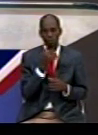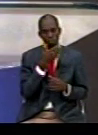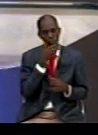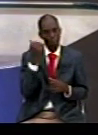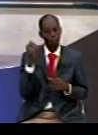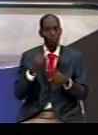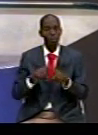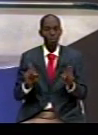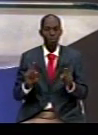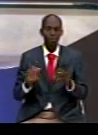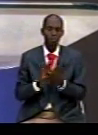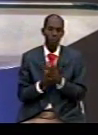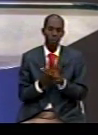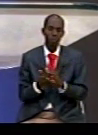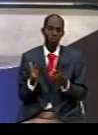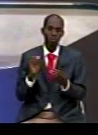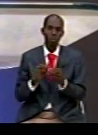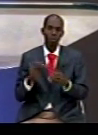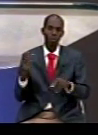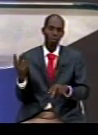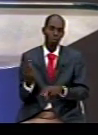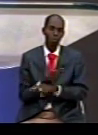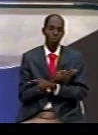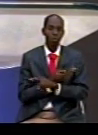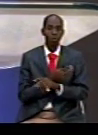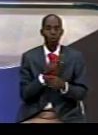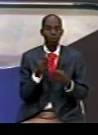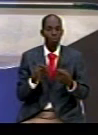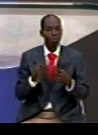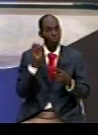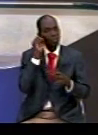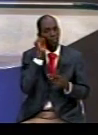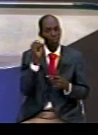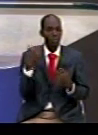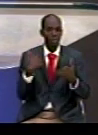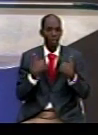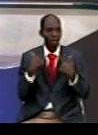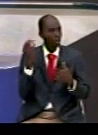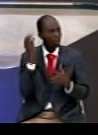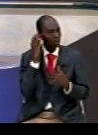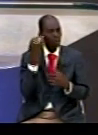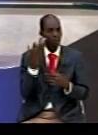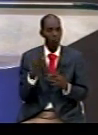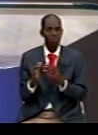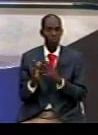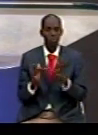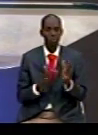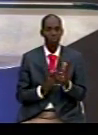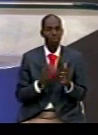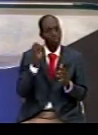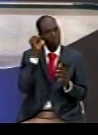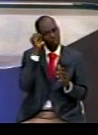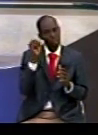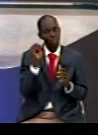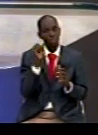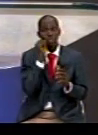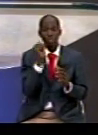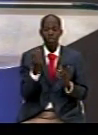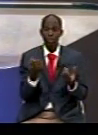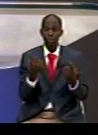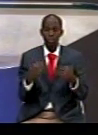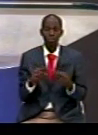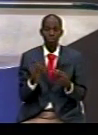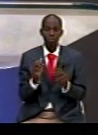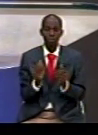grew worse. When she had heard of Jesus, she came in the press